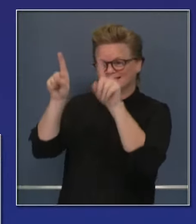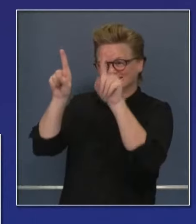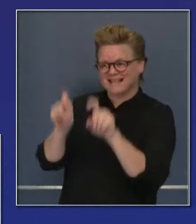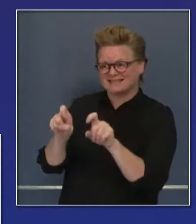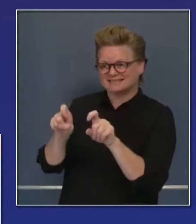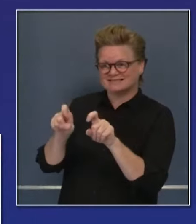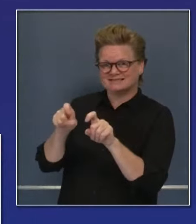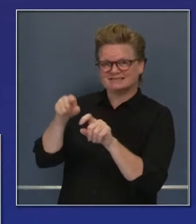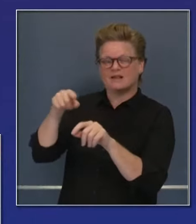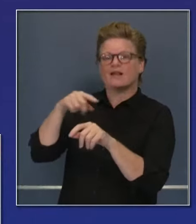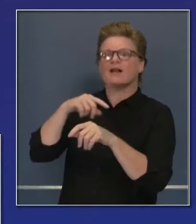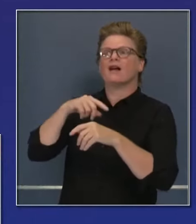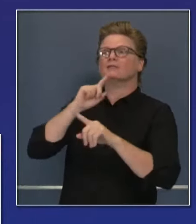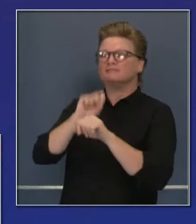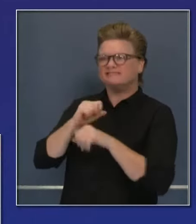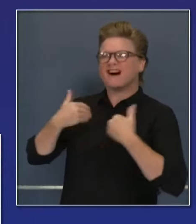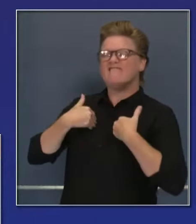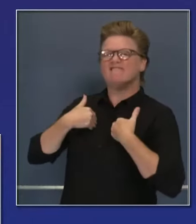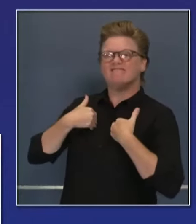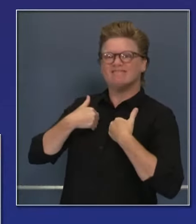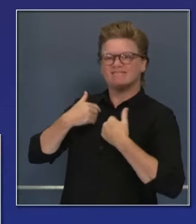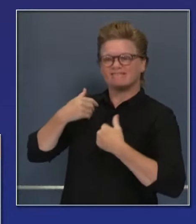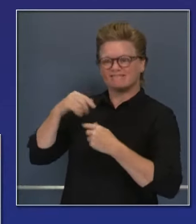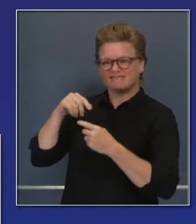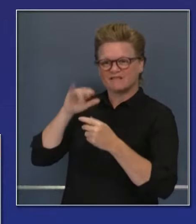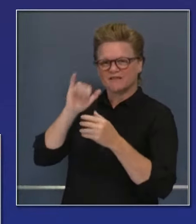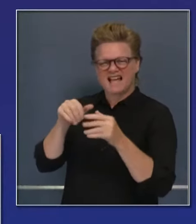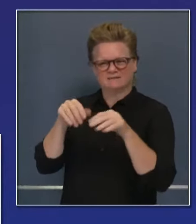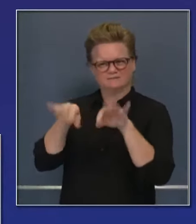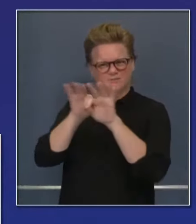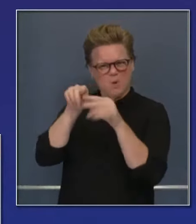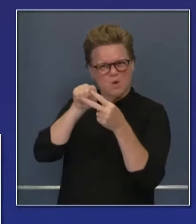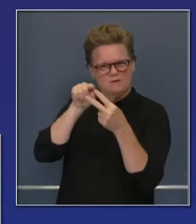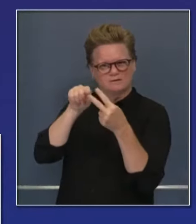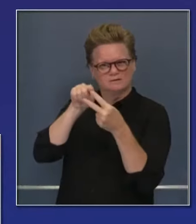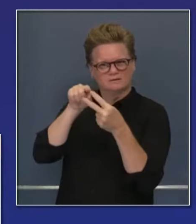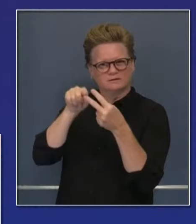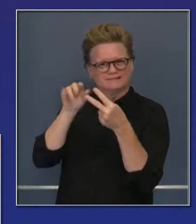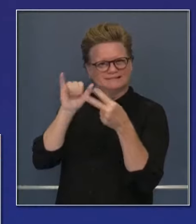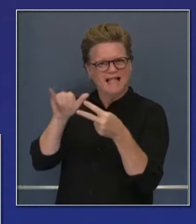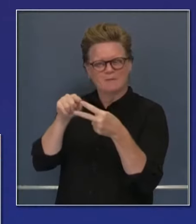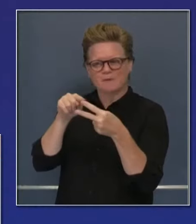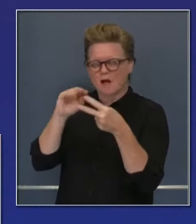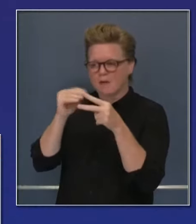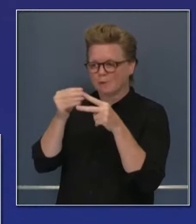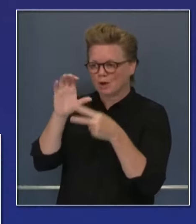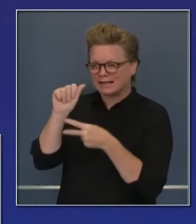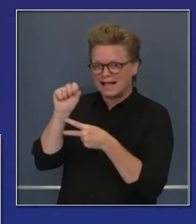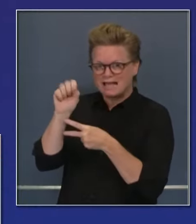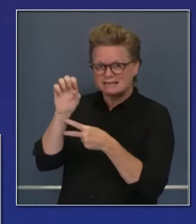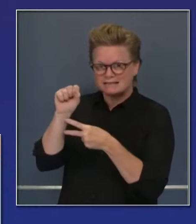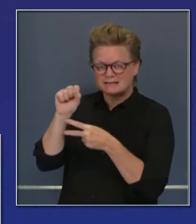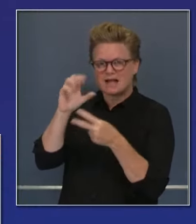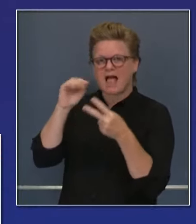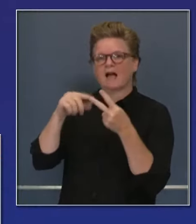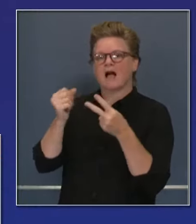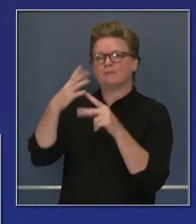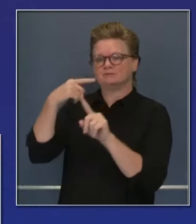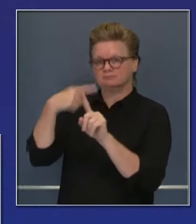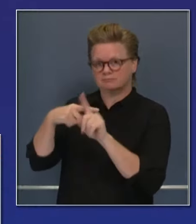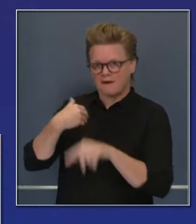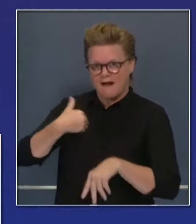that are tested, and that's the percentage of people that test positive. Dr. Galley in a moment will come up,